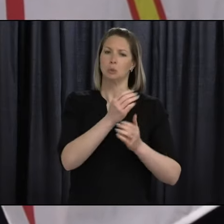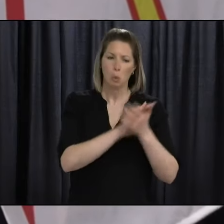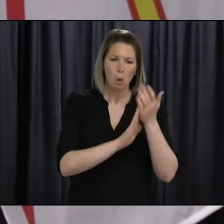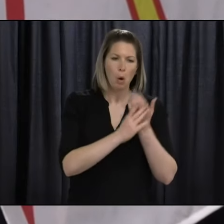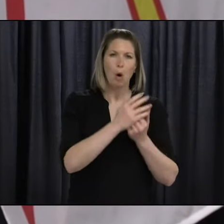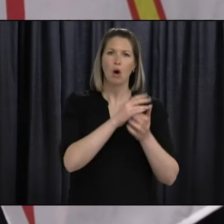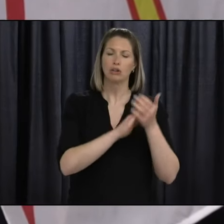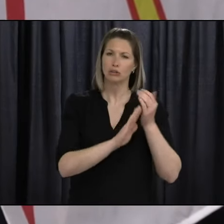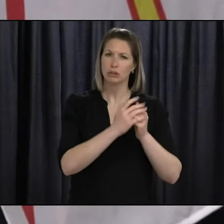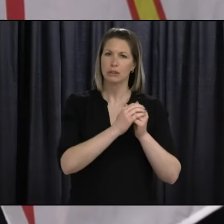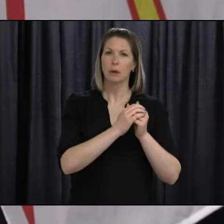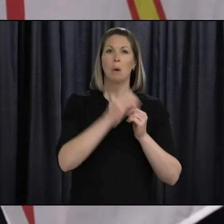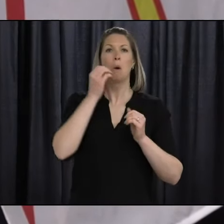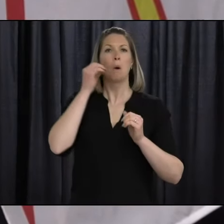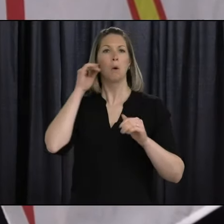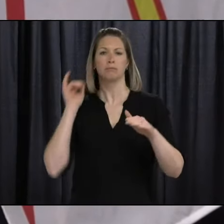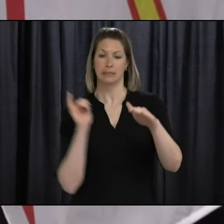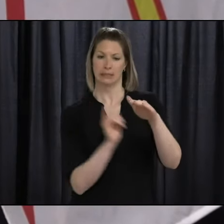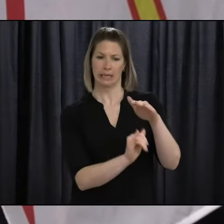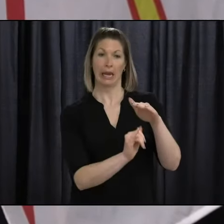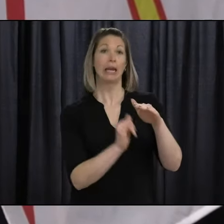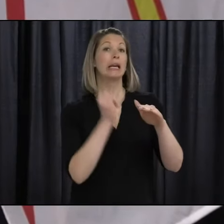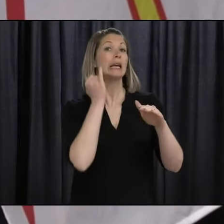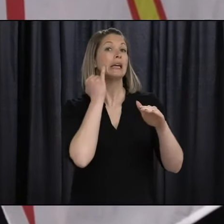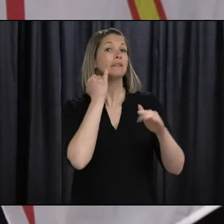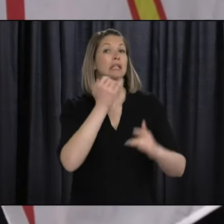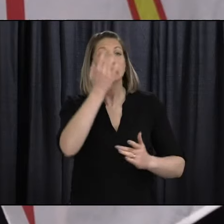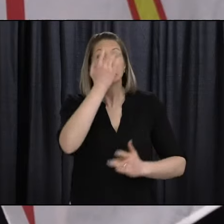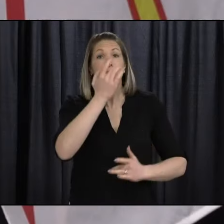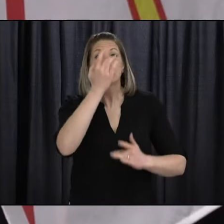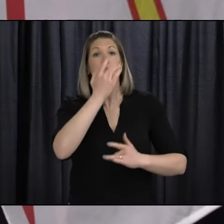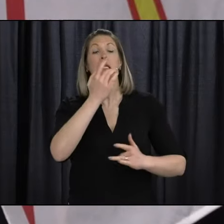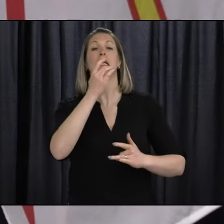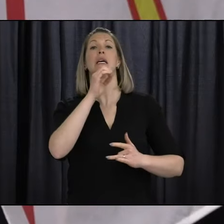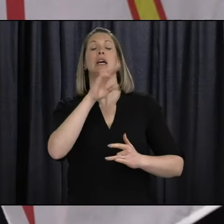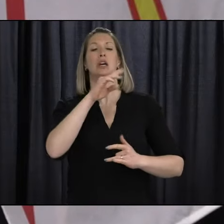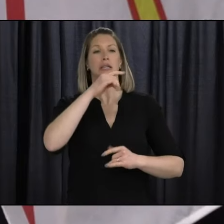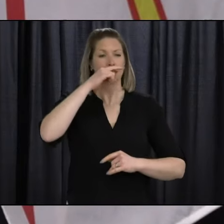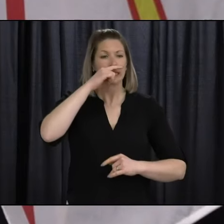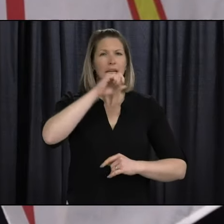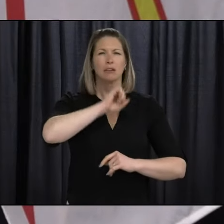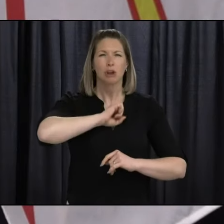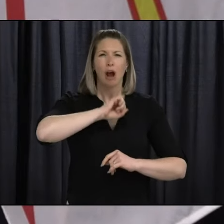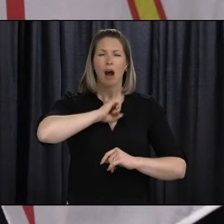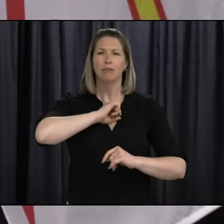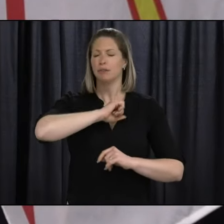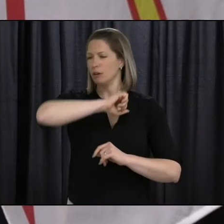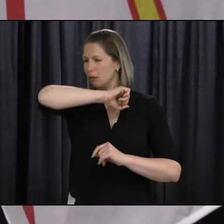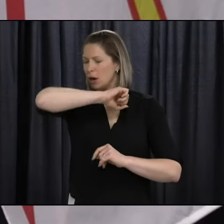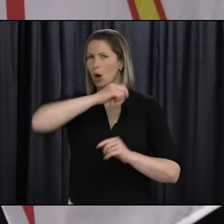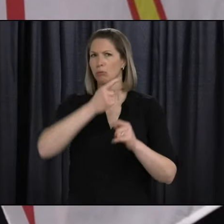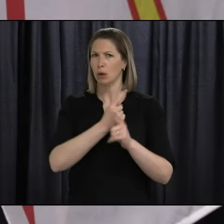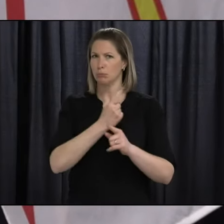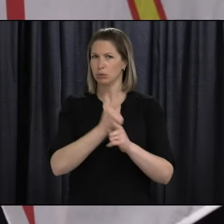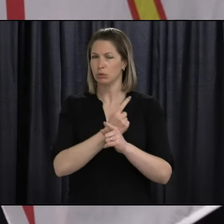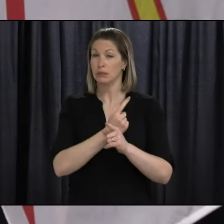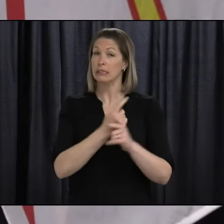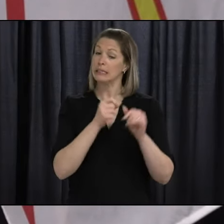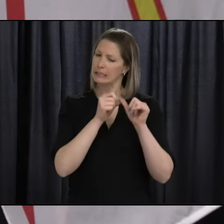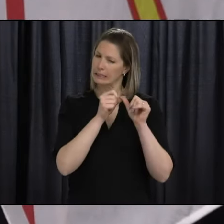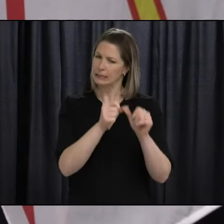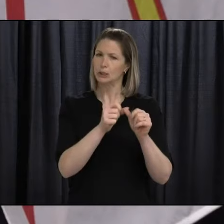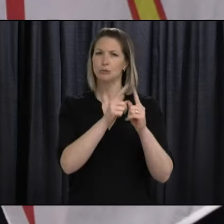home as much as possible, especially if you are feeling ill. Cover coughs and sneezes, and maintain a safe physical distance of at least 2